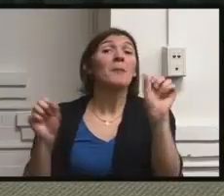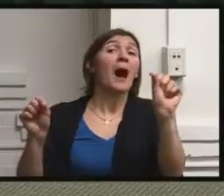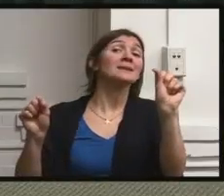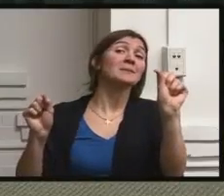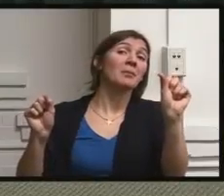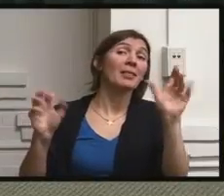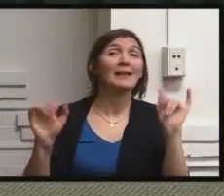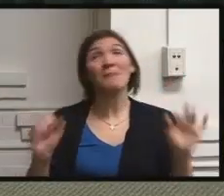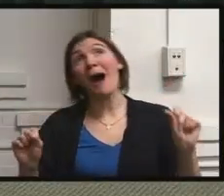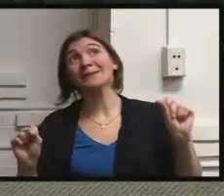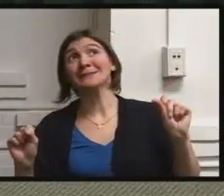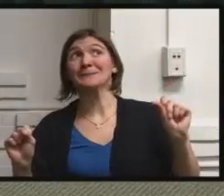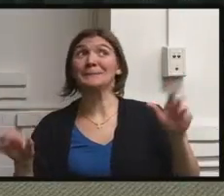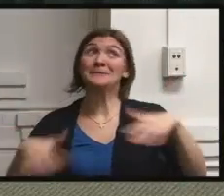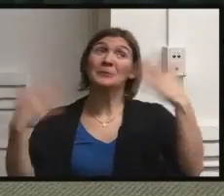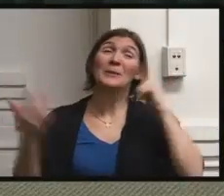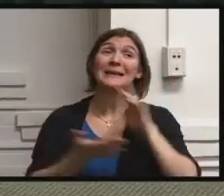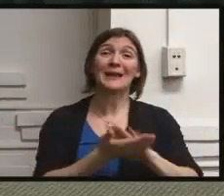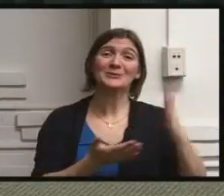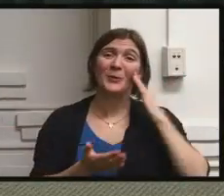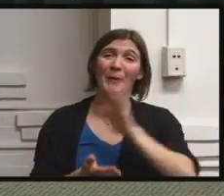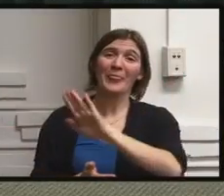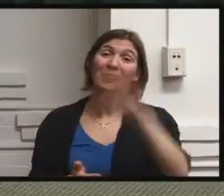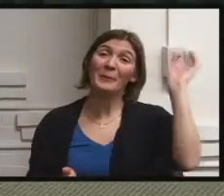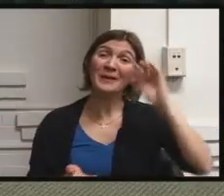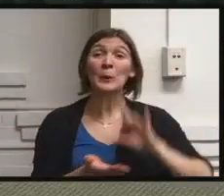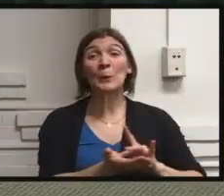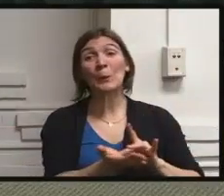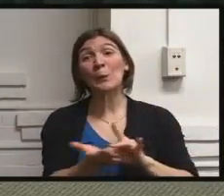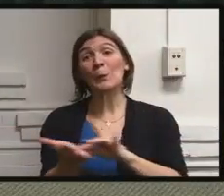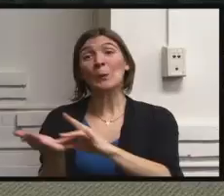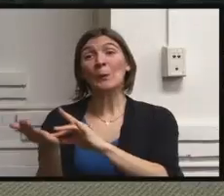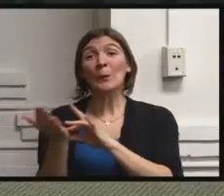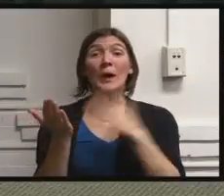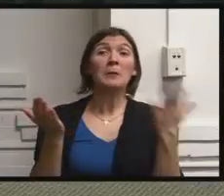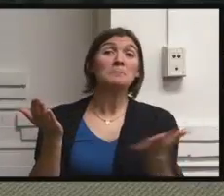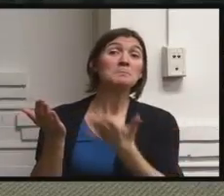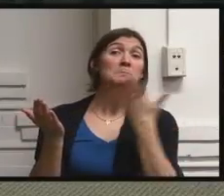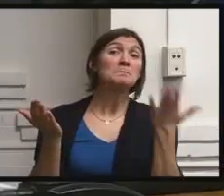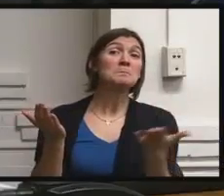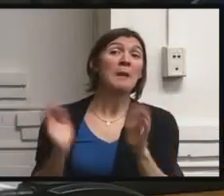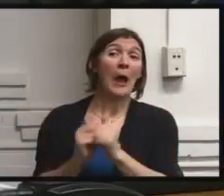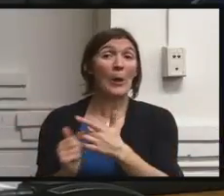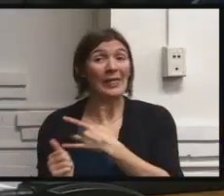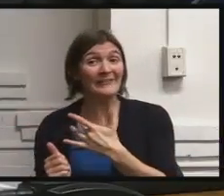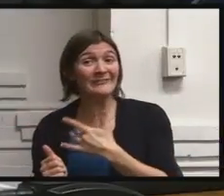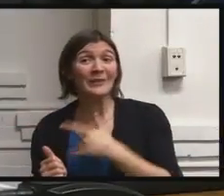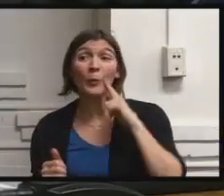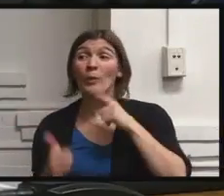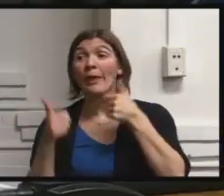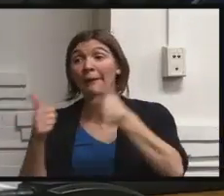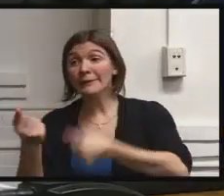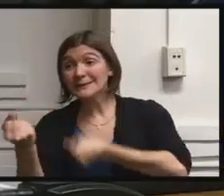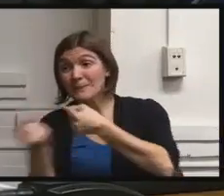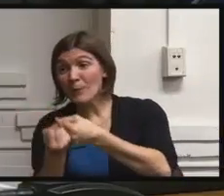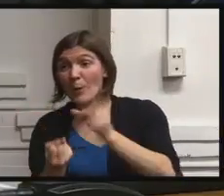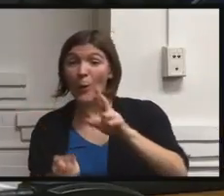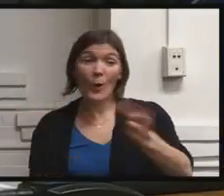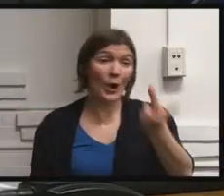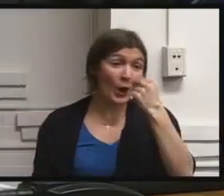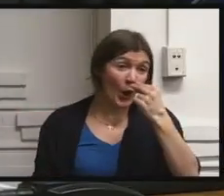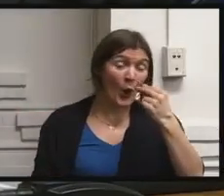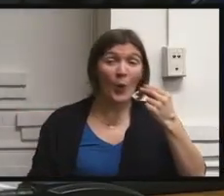It might be nice. There's a lot of things to be able to gauge, if we could gauge a sentiment of the electorate as a whole